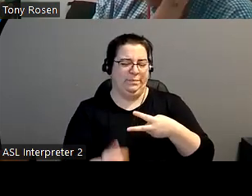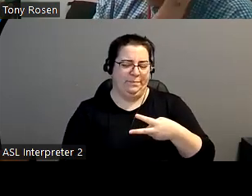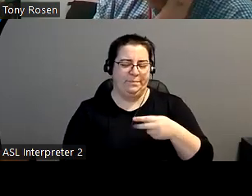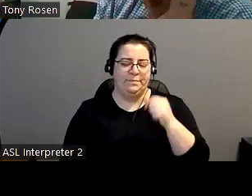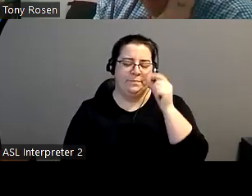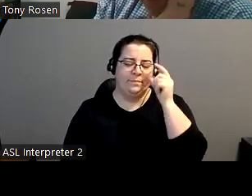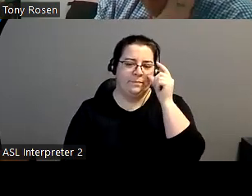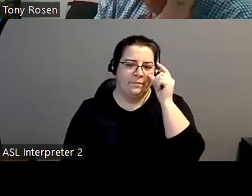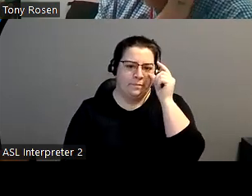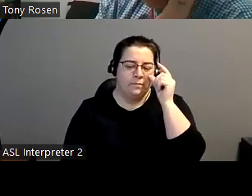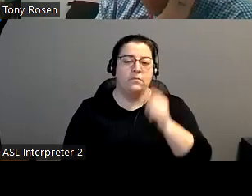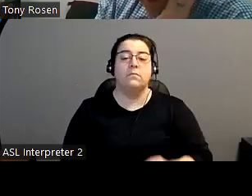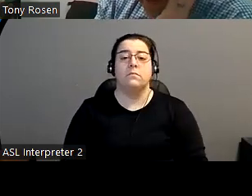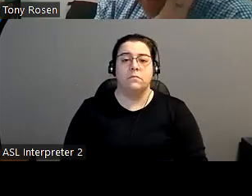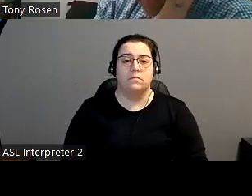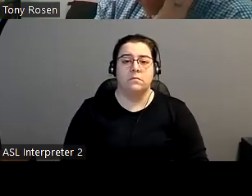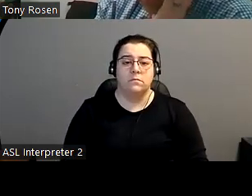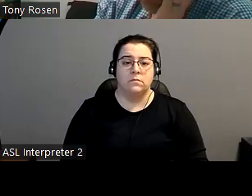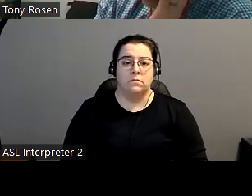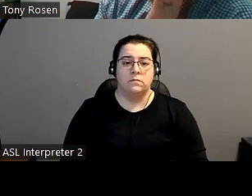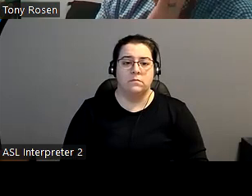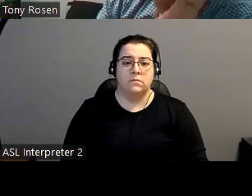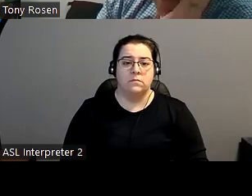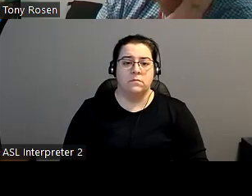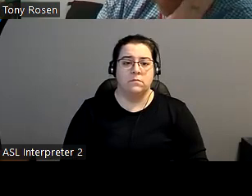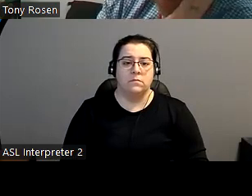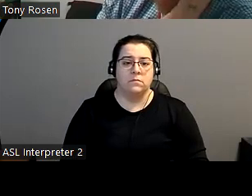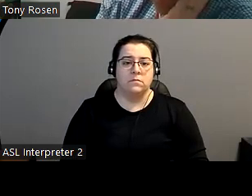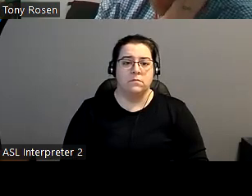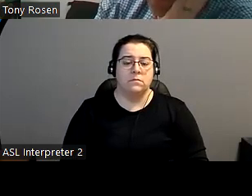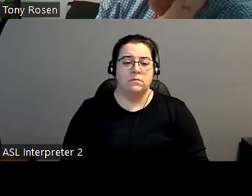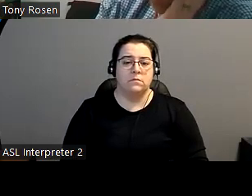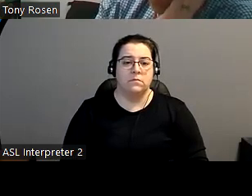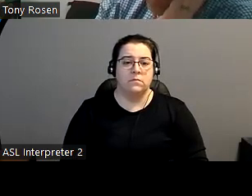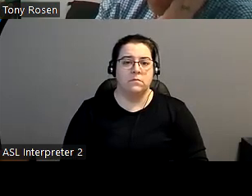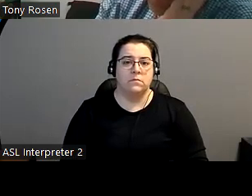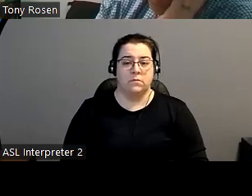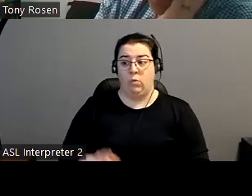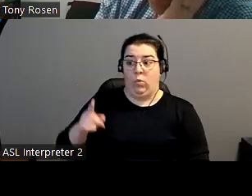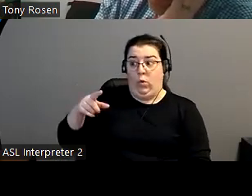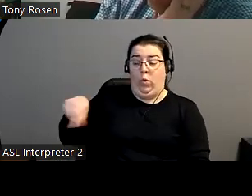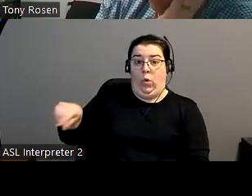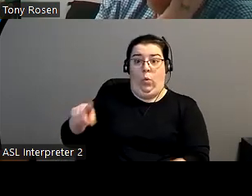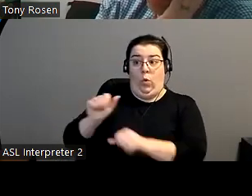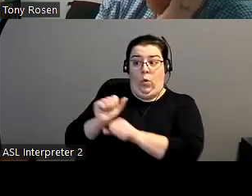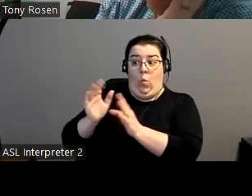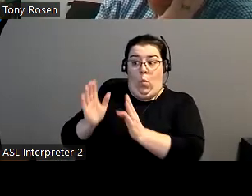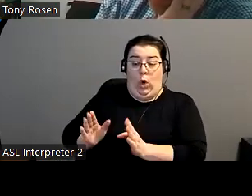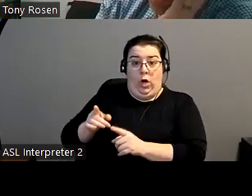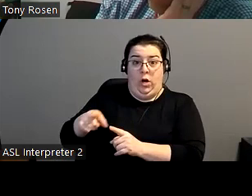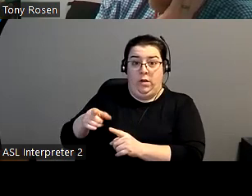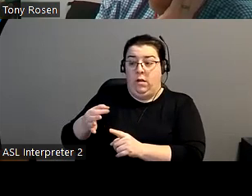And if you talk to experienced adult protective services workers, this